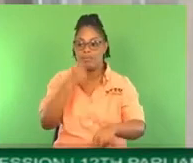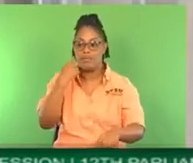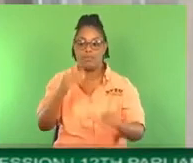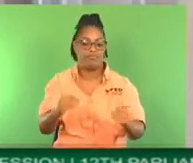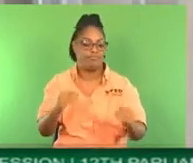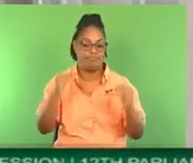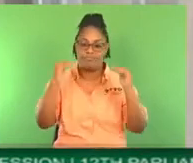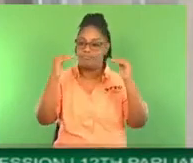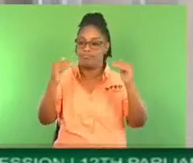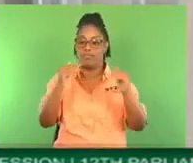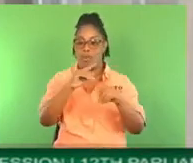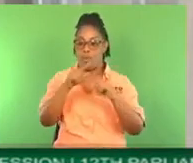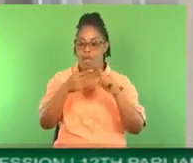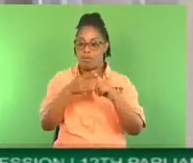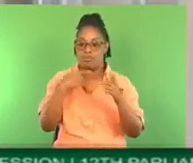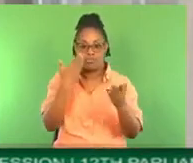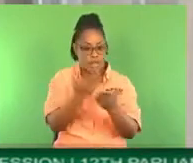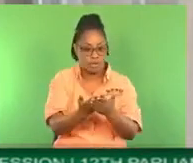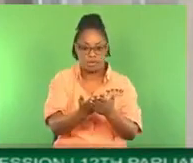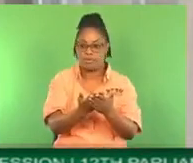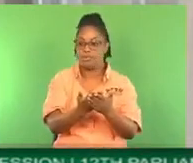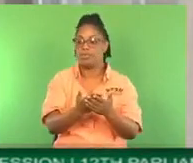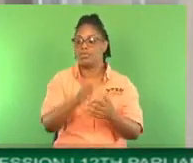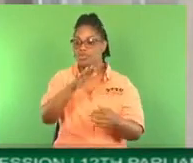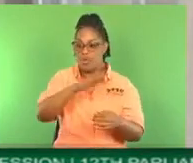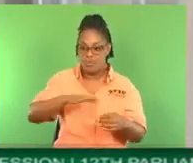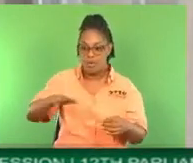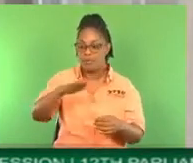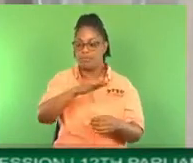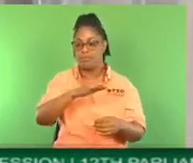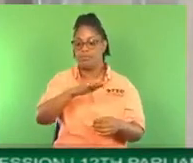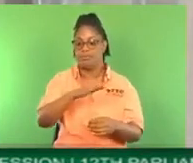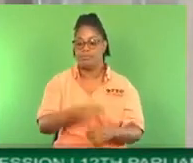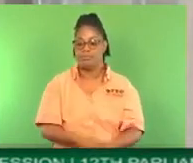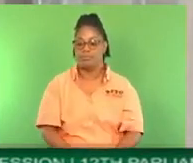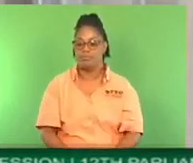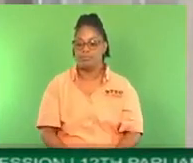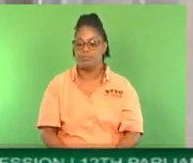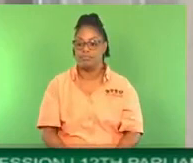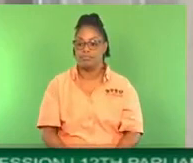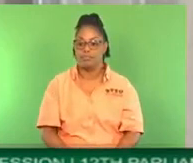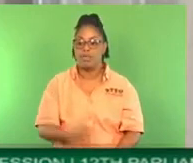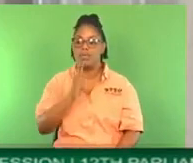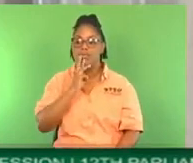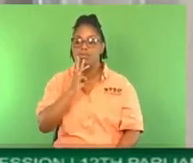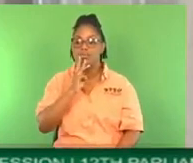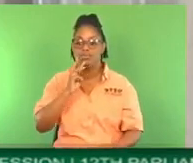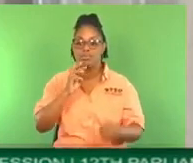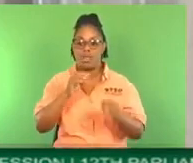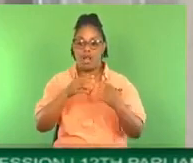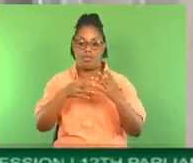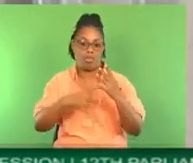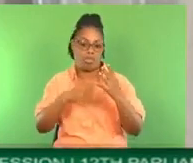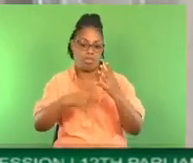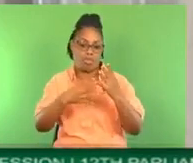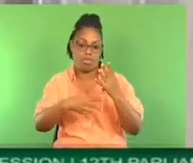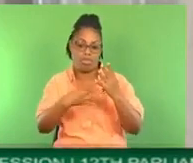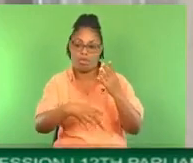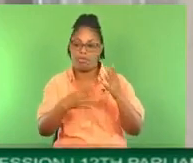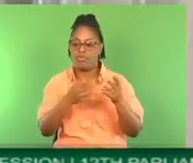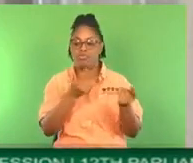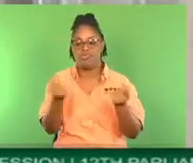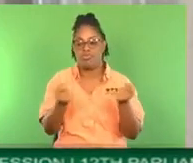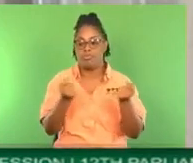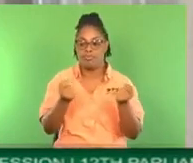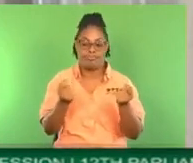reach the destination, with a large geography between fishing pond and beach, half the water gone from the truck. Madam Speaker,